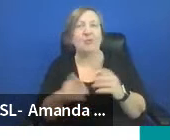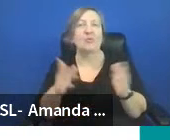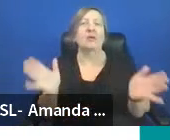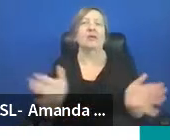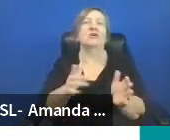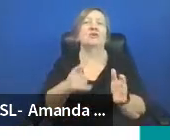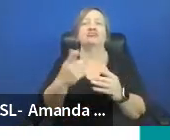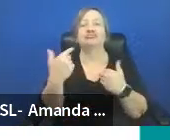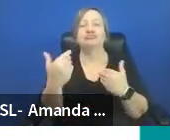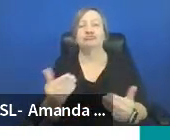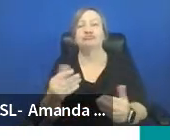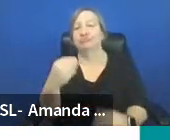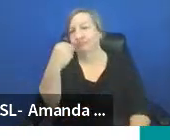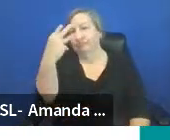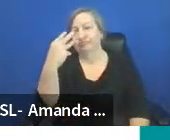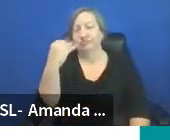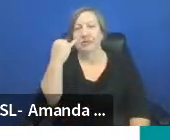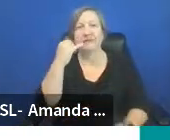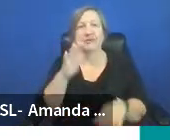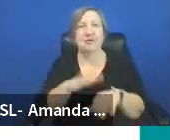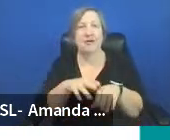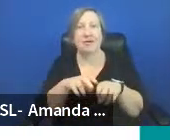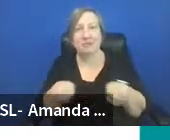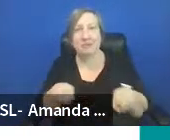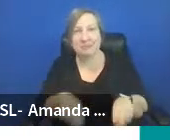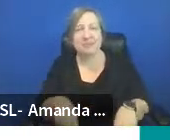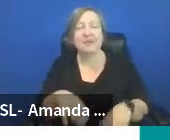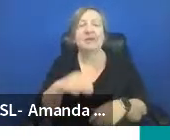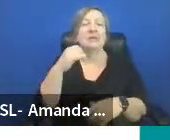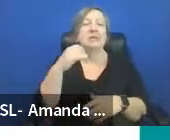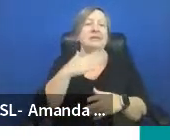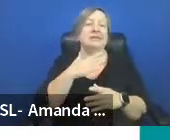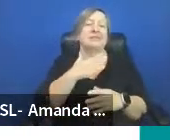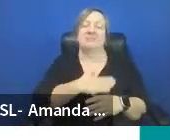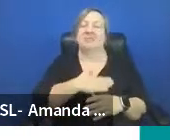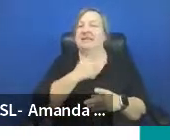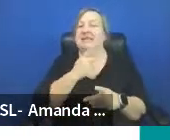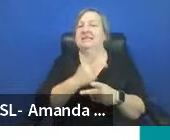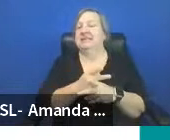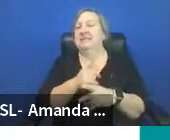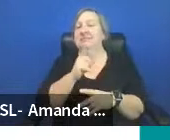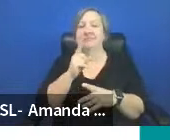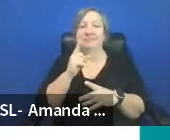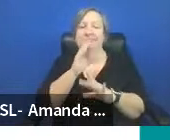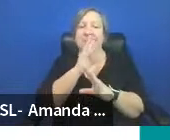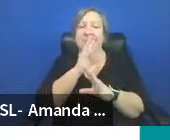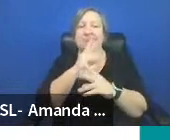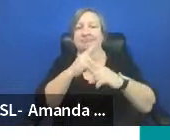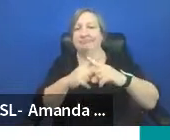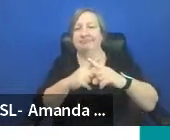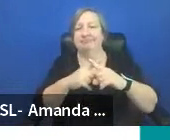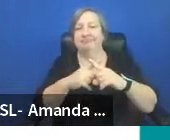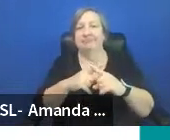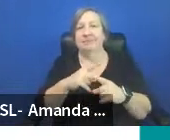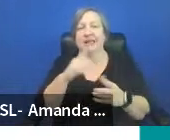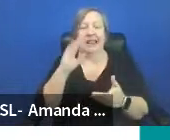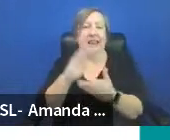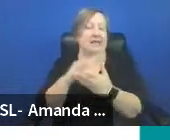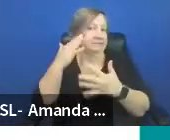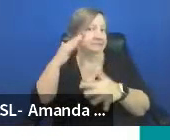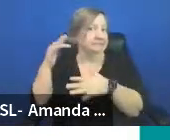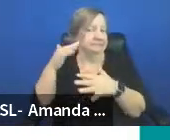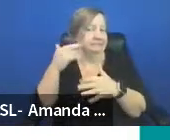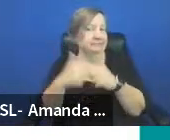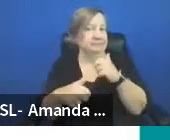video. Please keep your audio on mute when not speaking. That helps to reduce the feedback. If you experience technical difficulties,